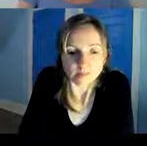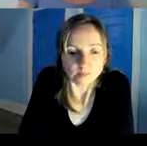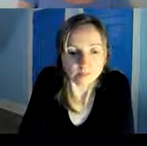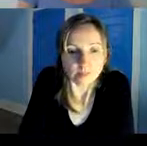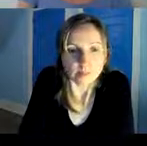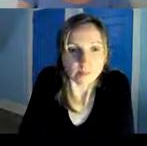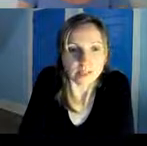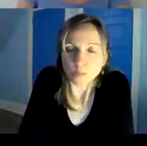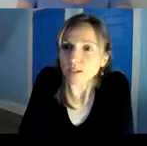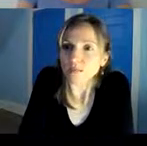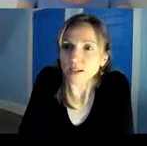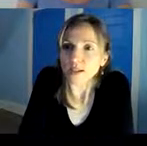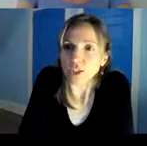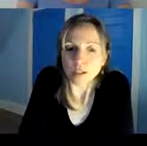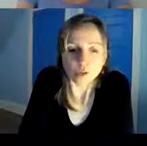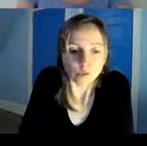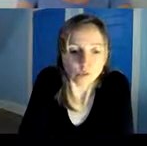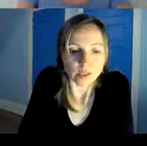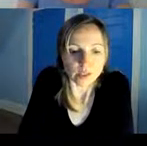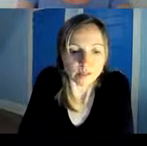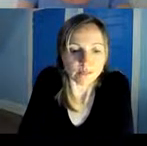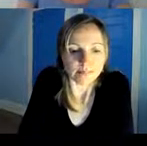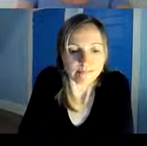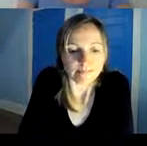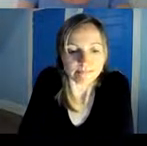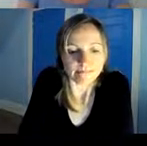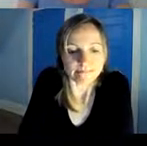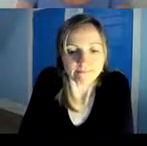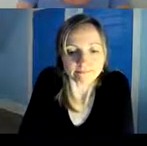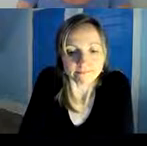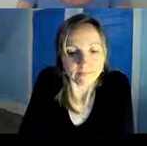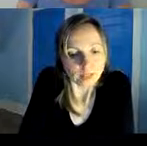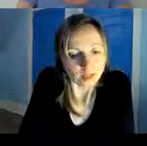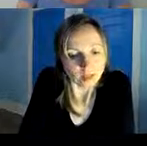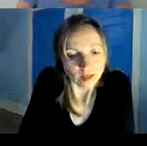invasiveness. It spreads via a shallow root system.